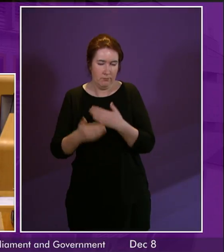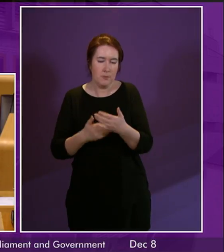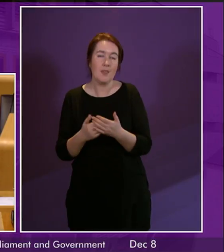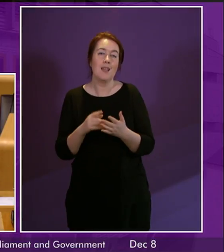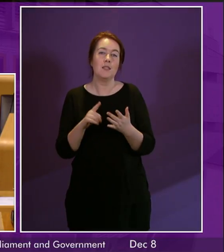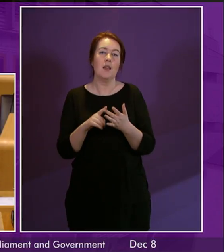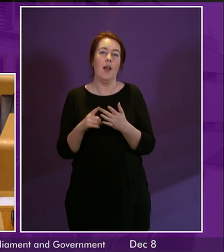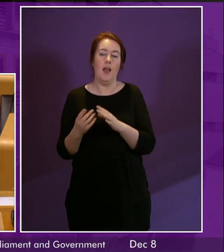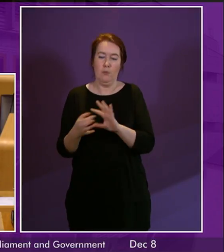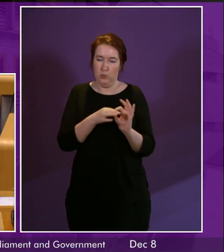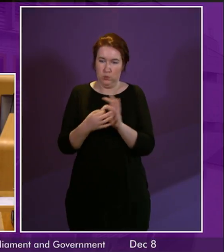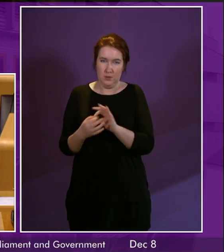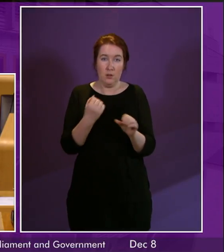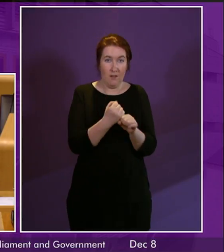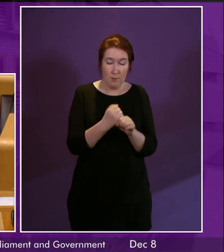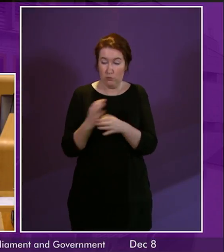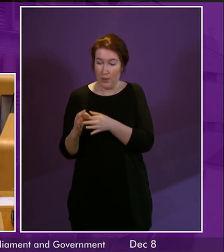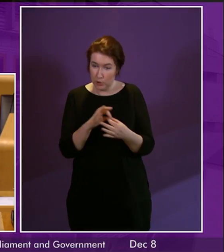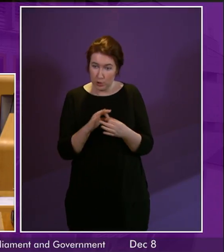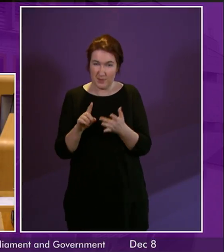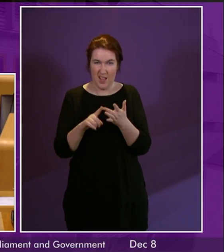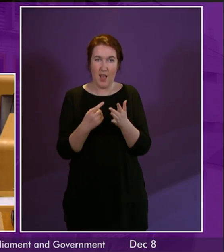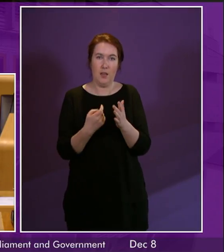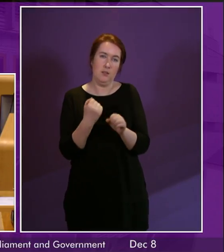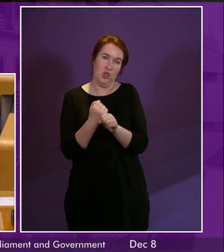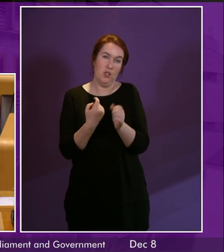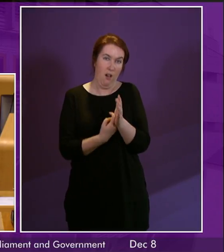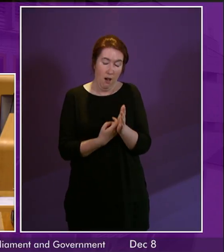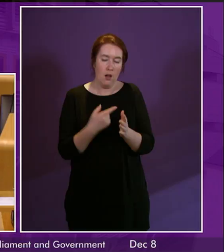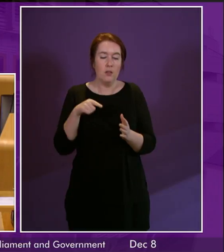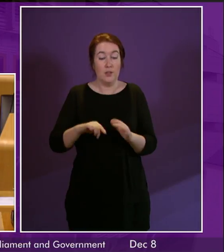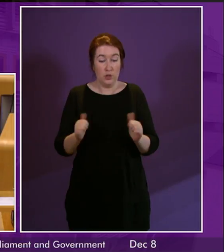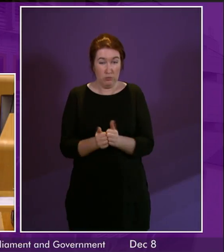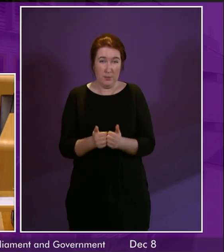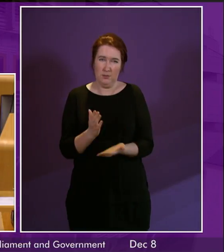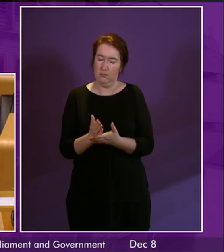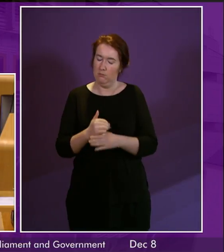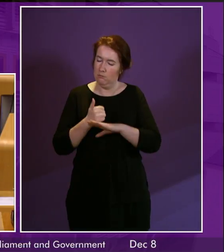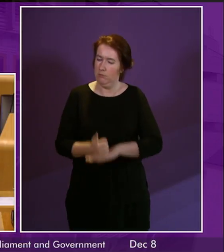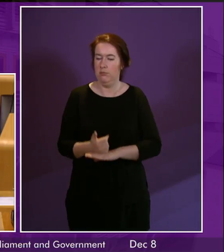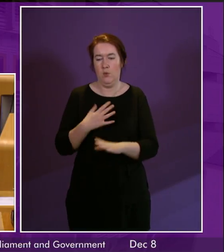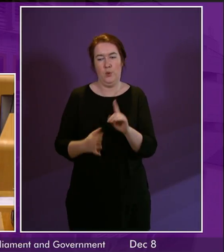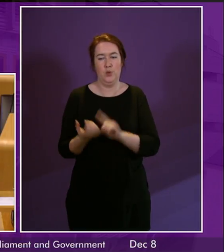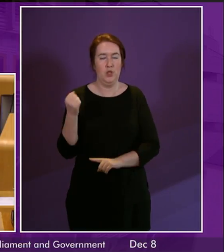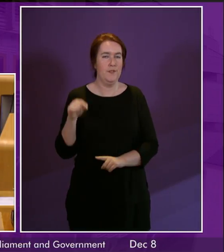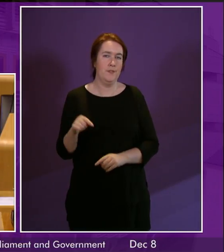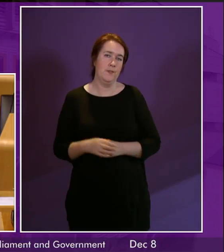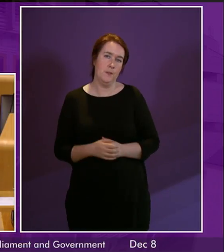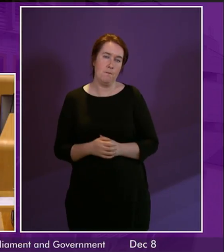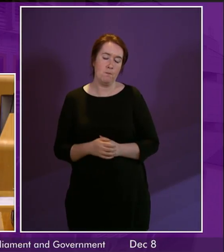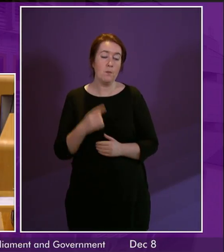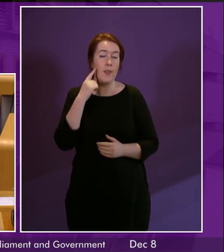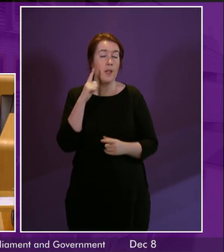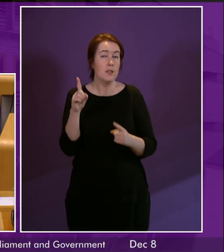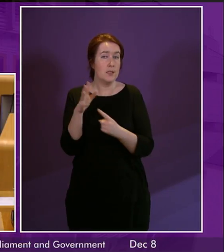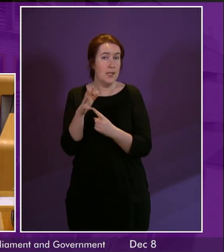intergovernmental relationships and this agreement is fundamental to achieving that. I think what's